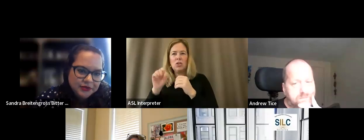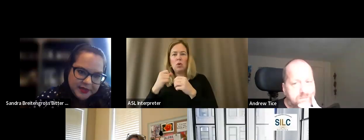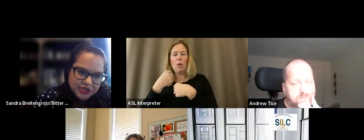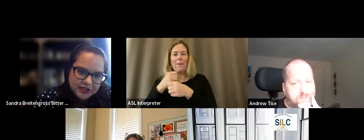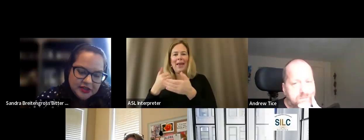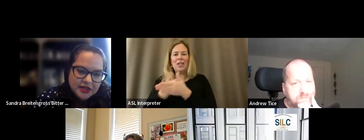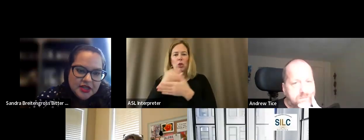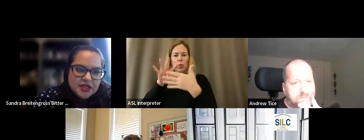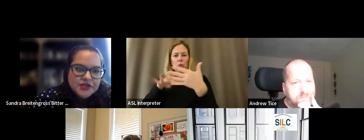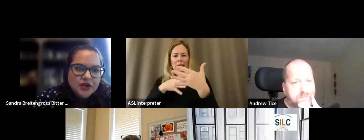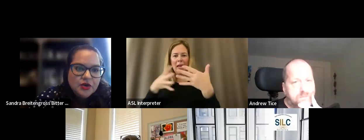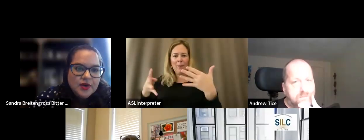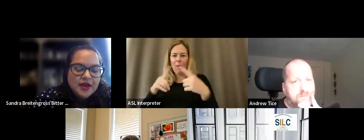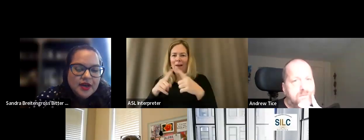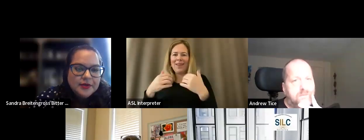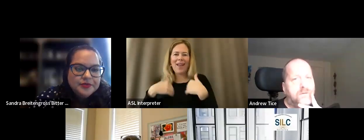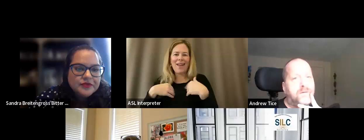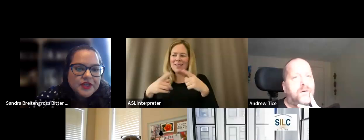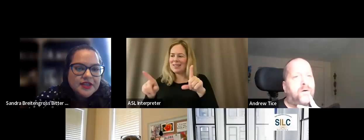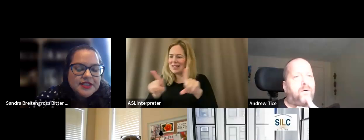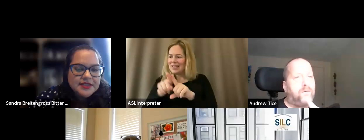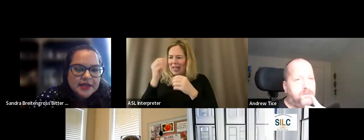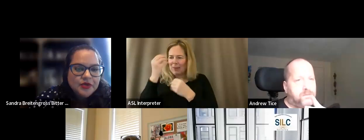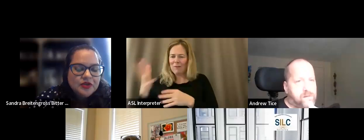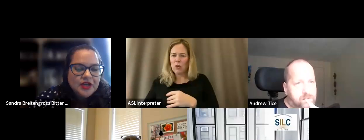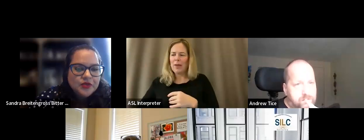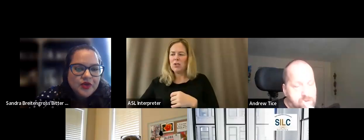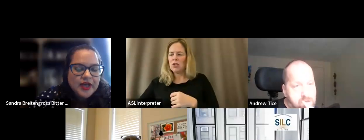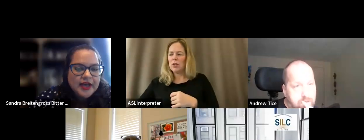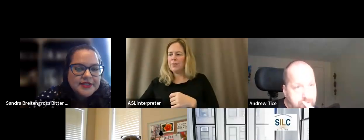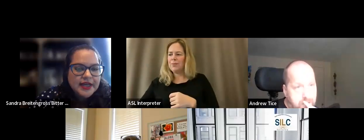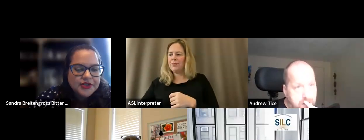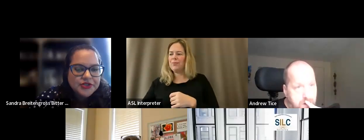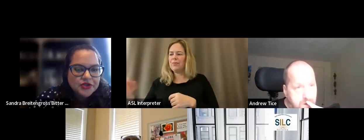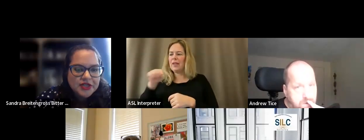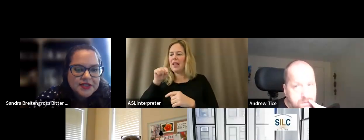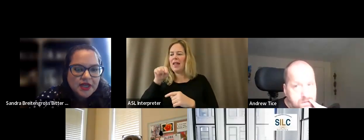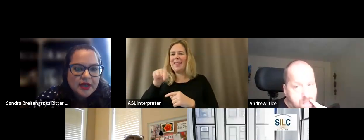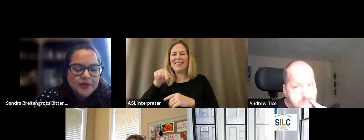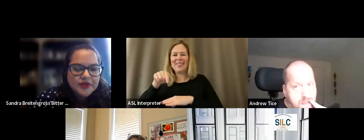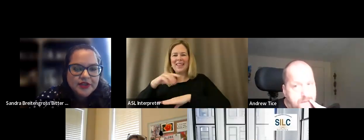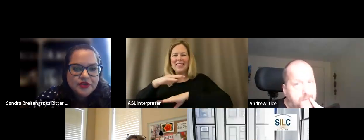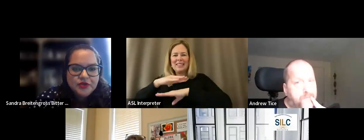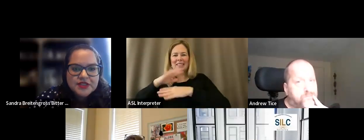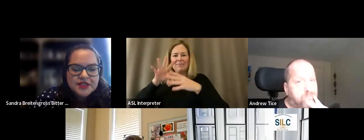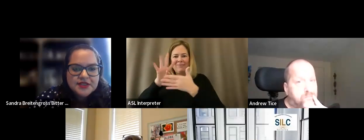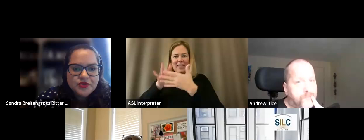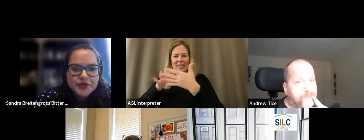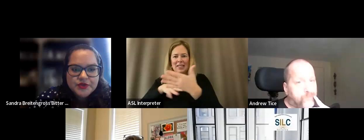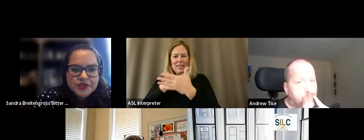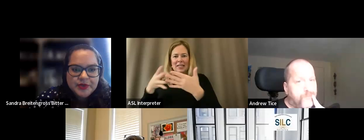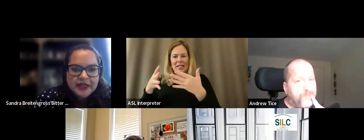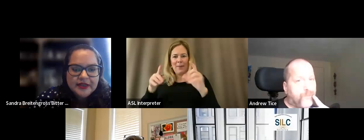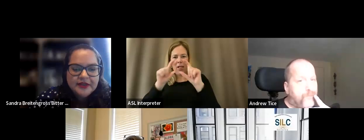same information. So this table has headers across the top that includes the